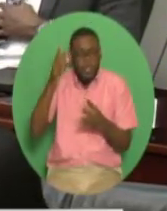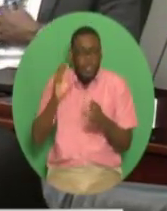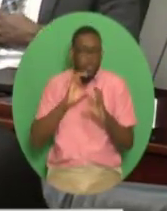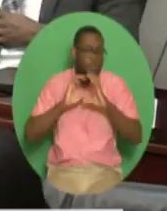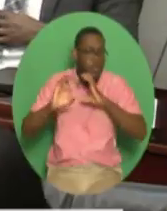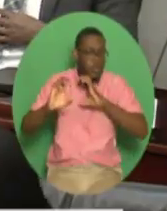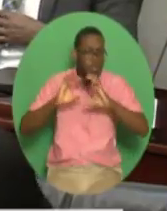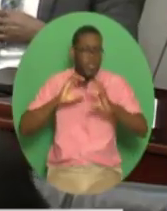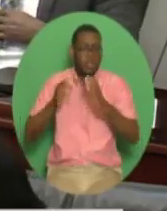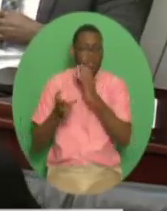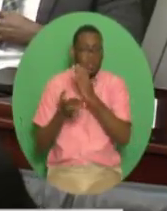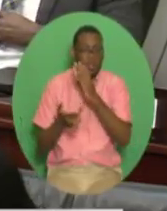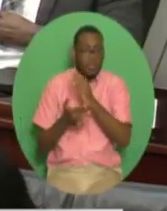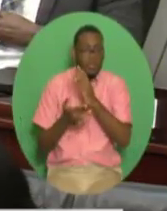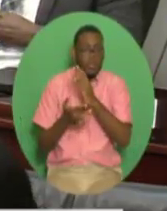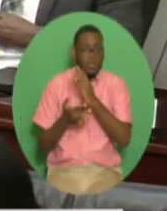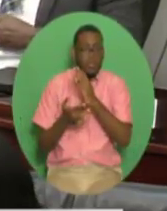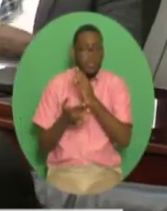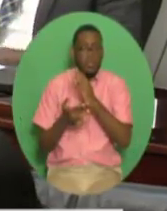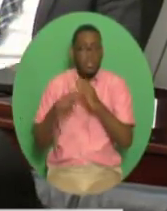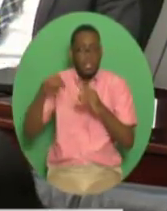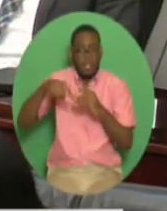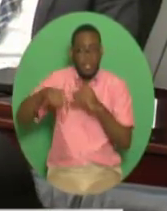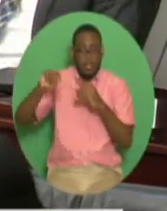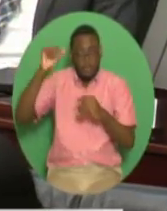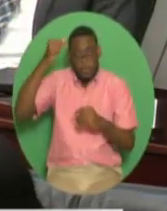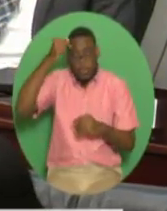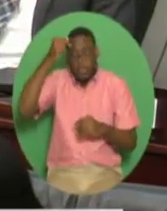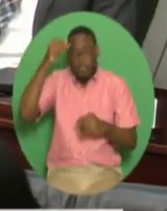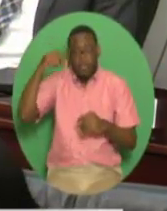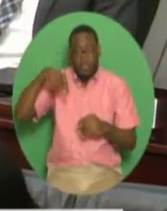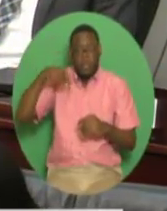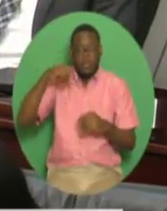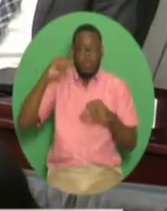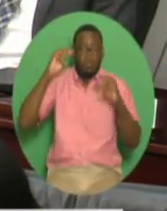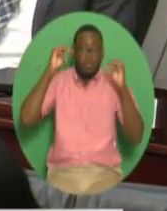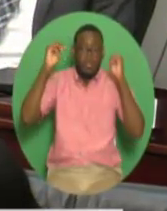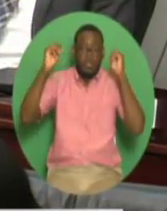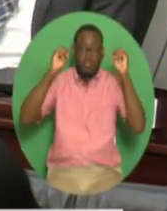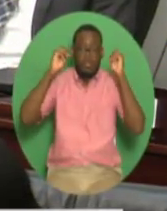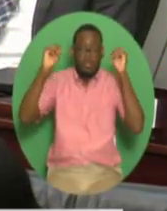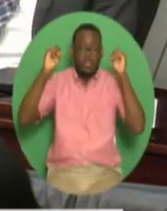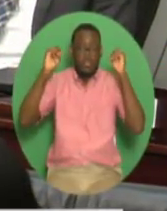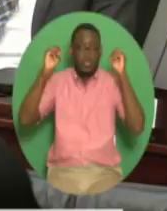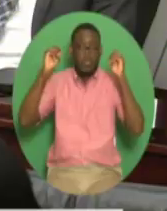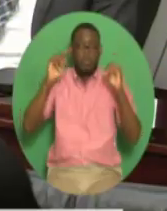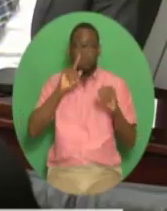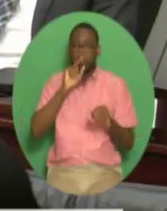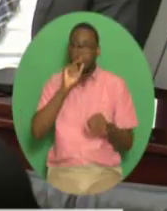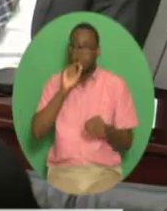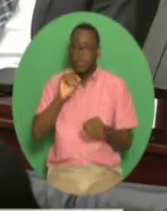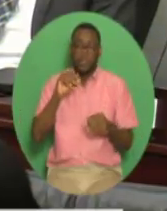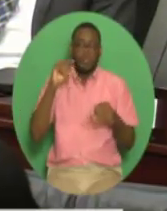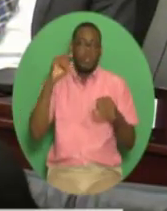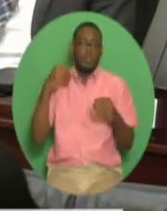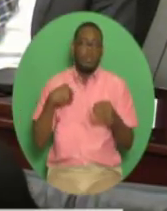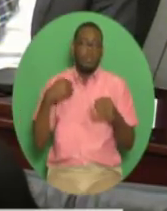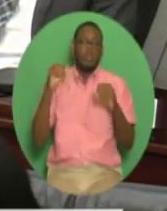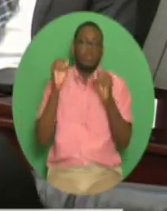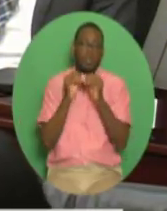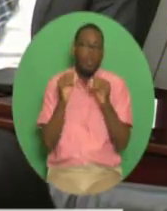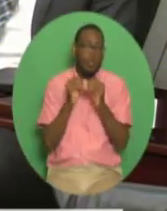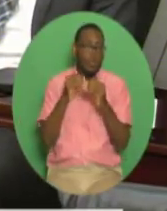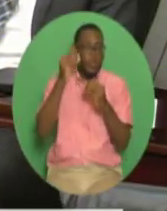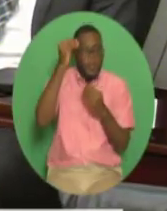This government and this ministry is committed to improving ICT infrastructure in all